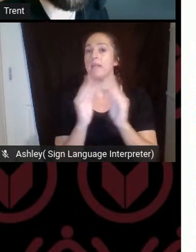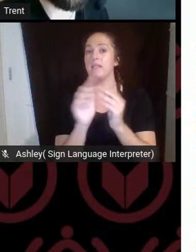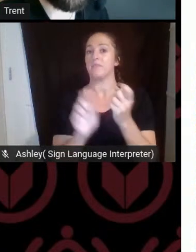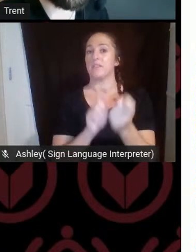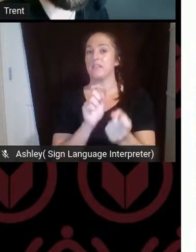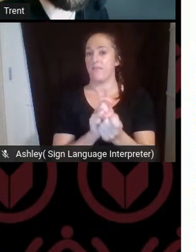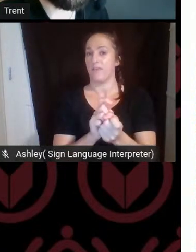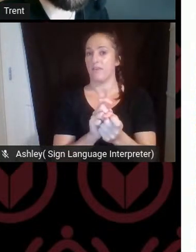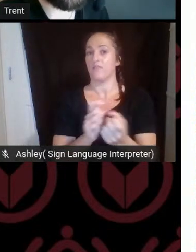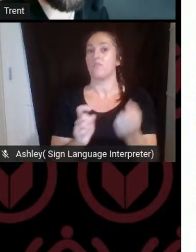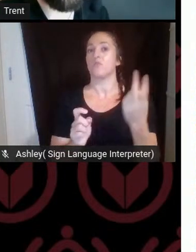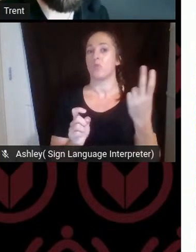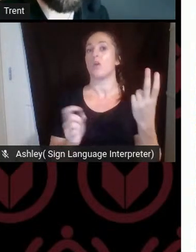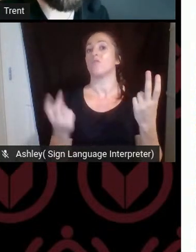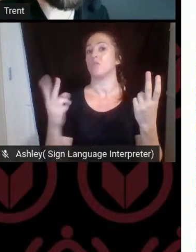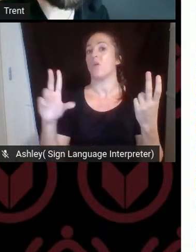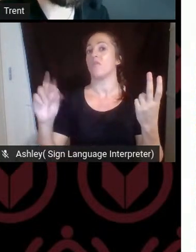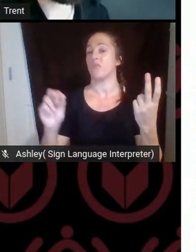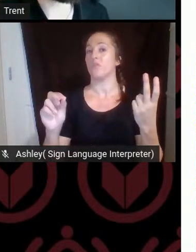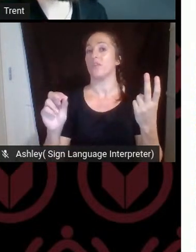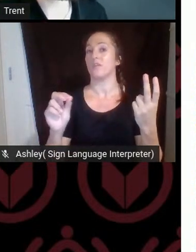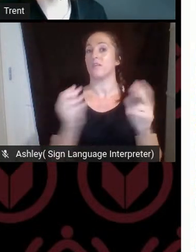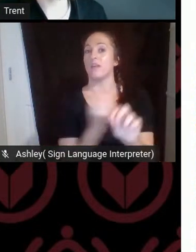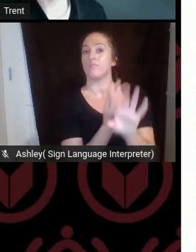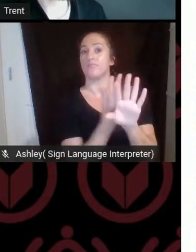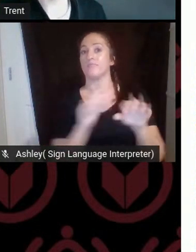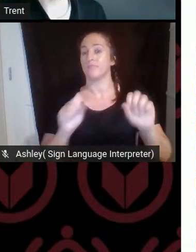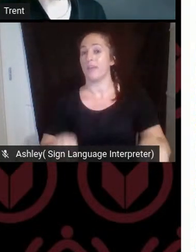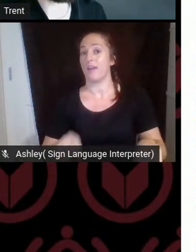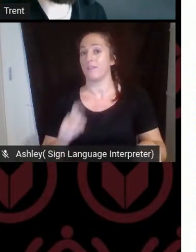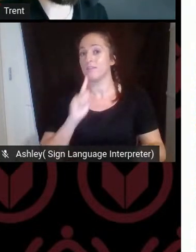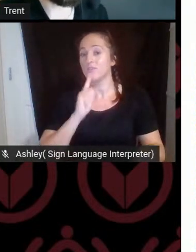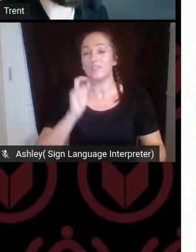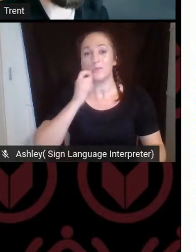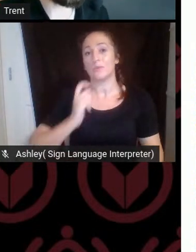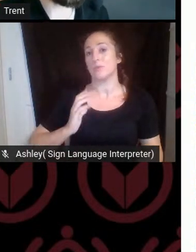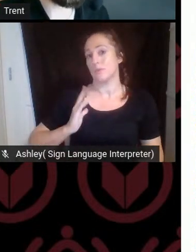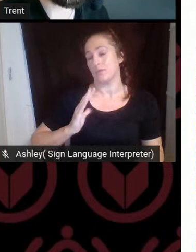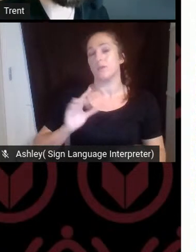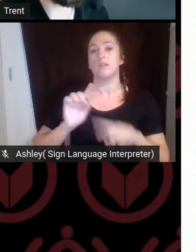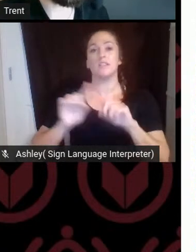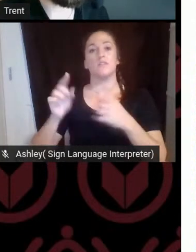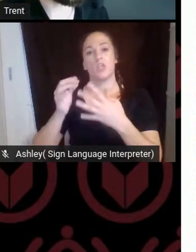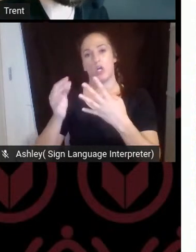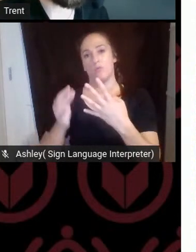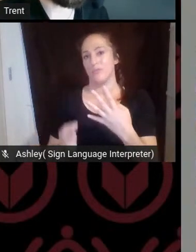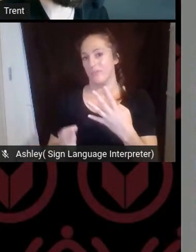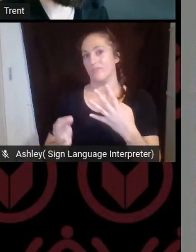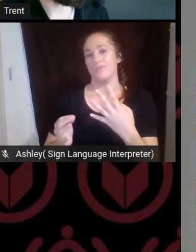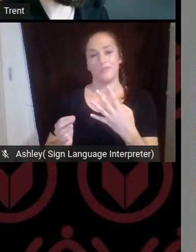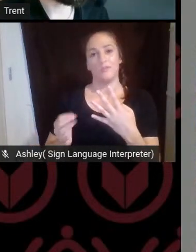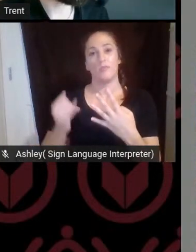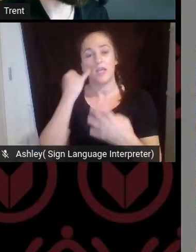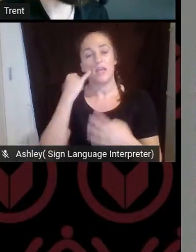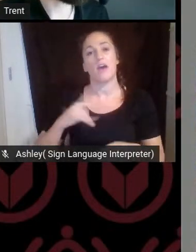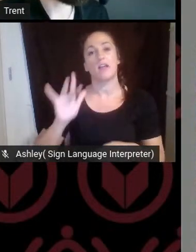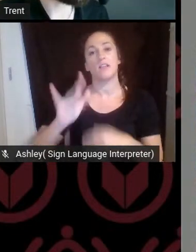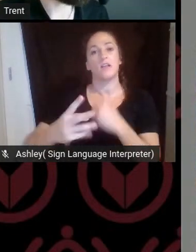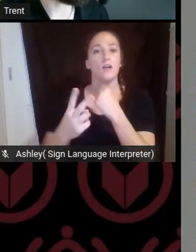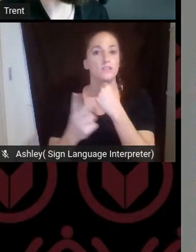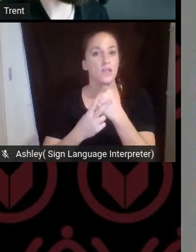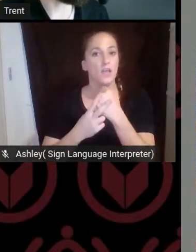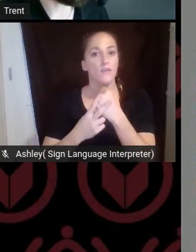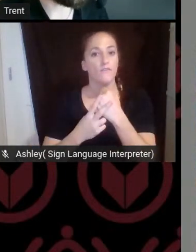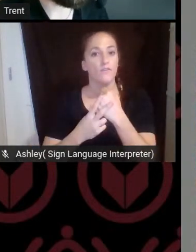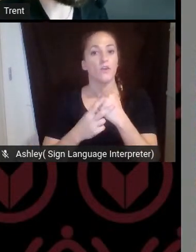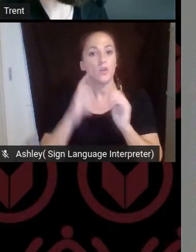browse some other options here. If you click on more options, it'll give you even more in-depth options. But if I click on save, right